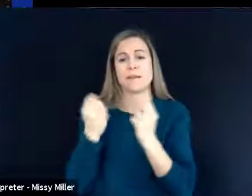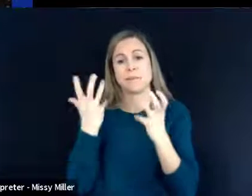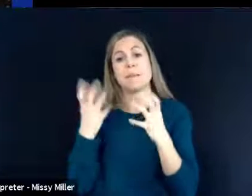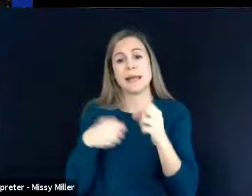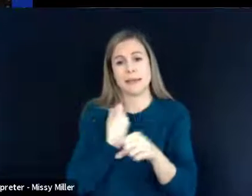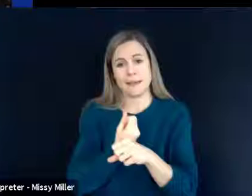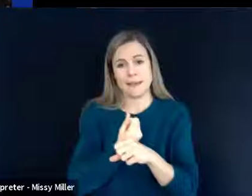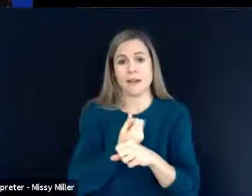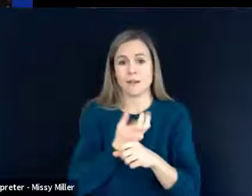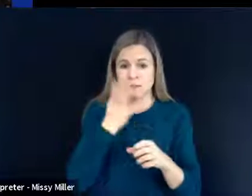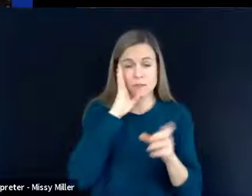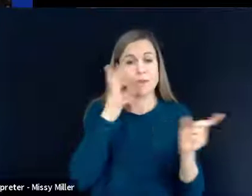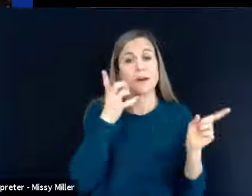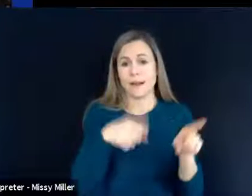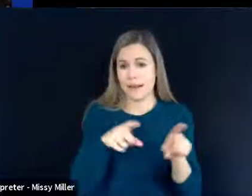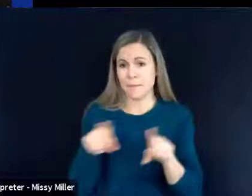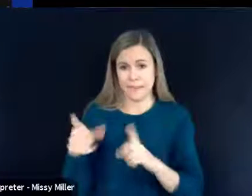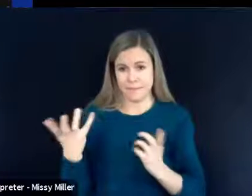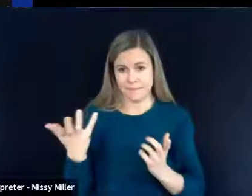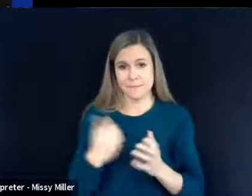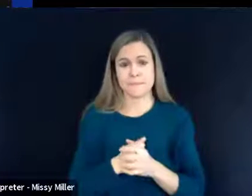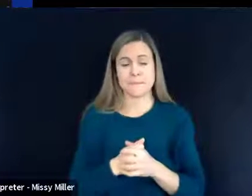just going to keep making it